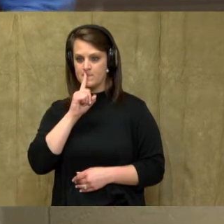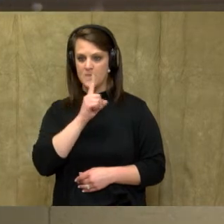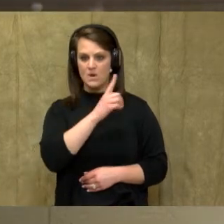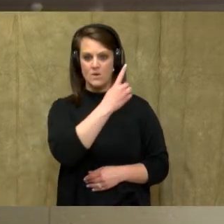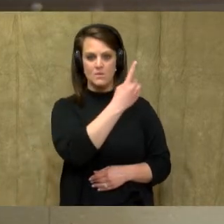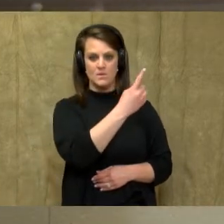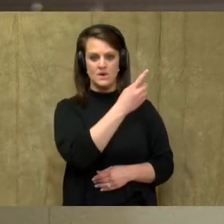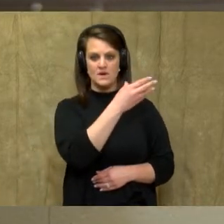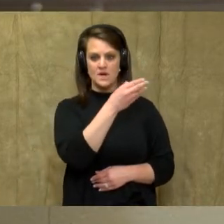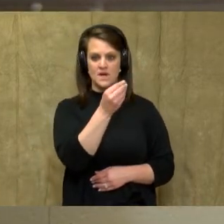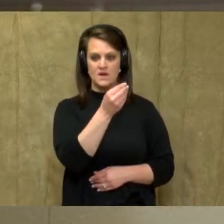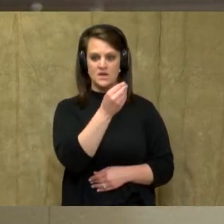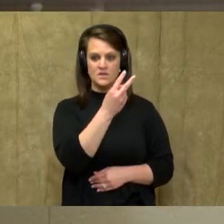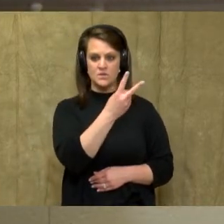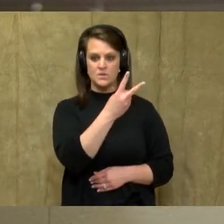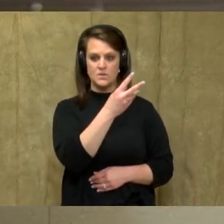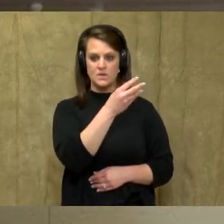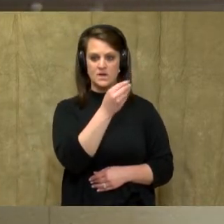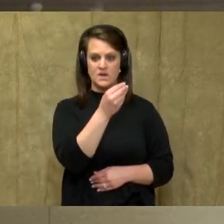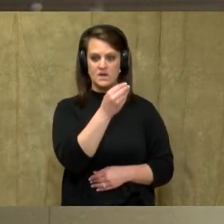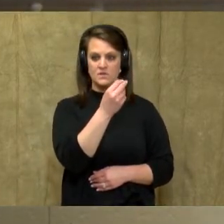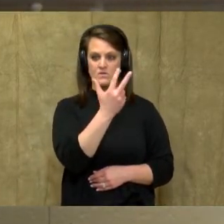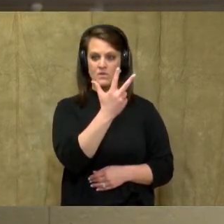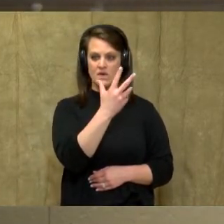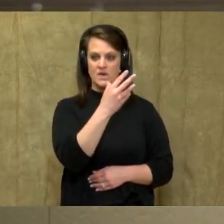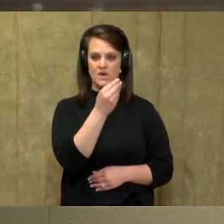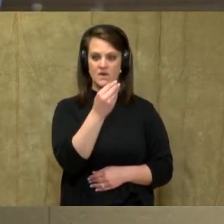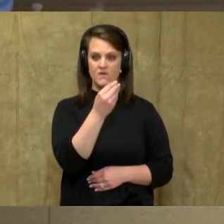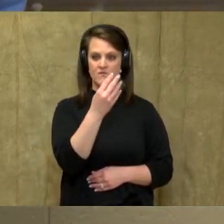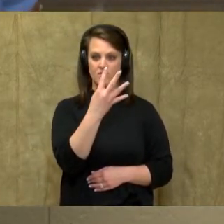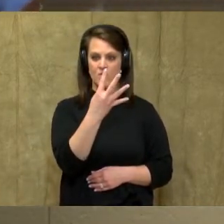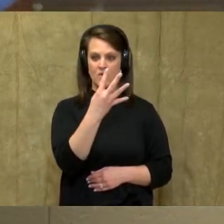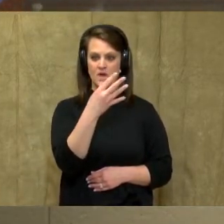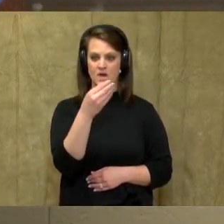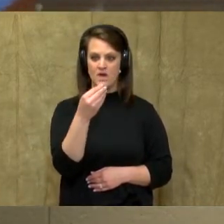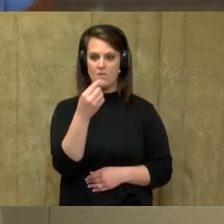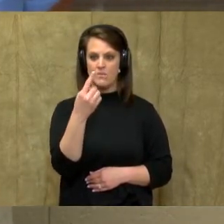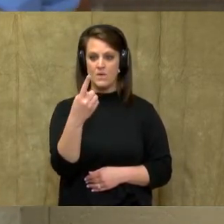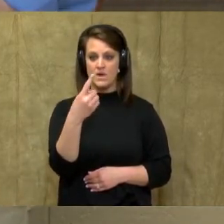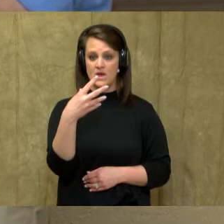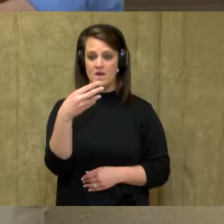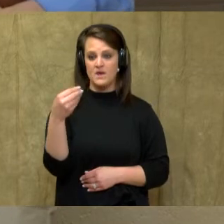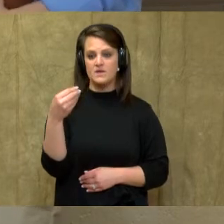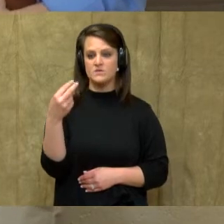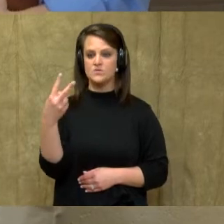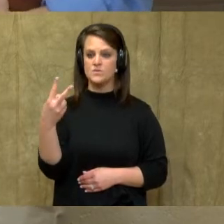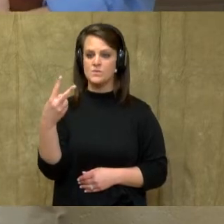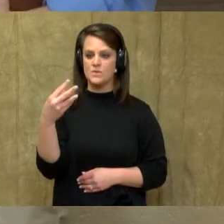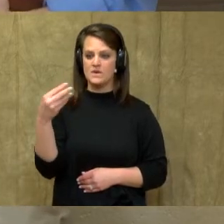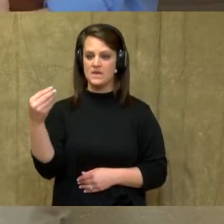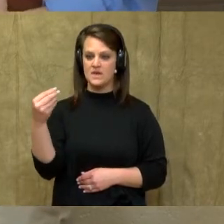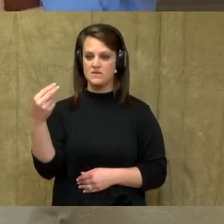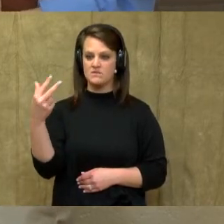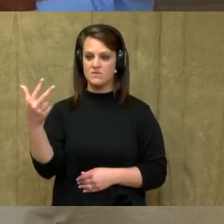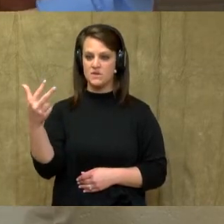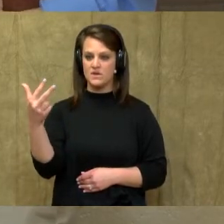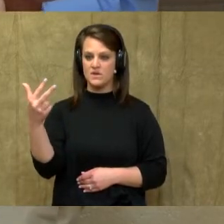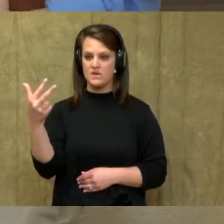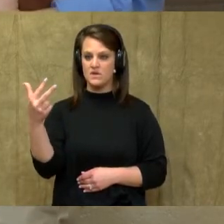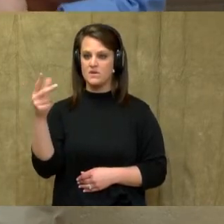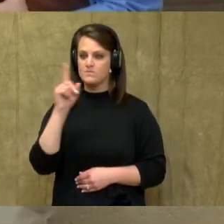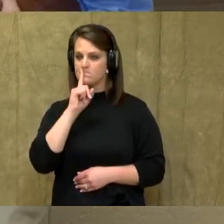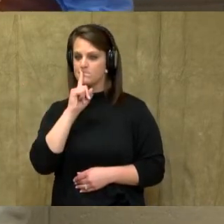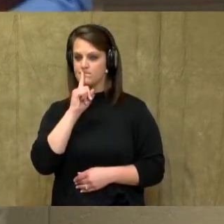Again. 1 and 2 and 3 and 4 and 1 and 2 and 3.